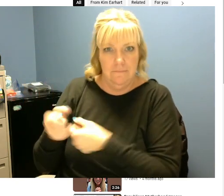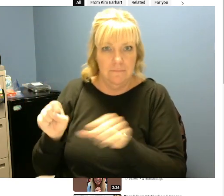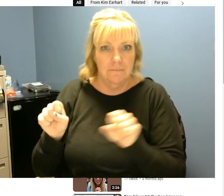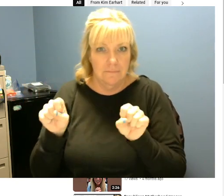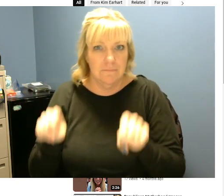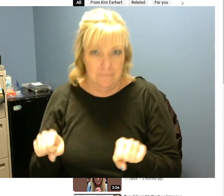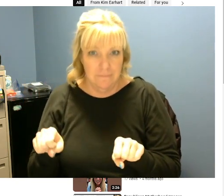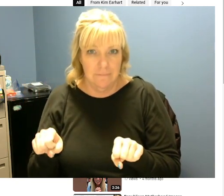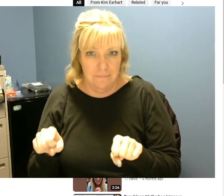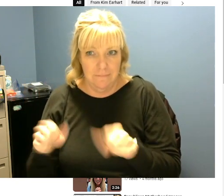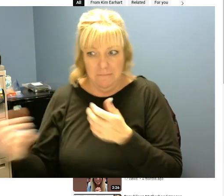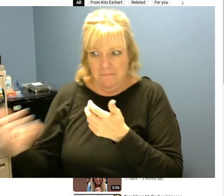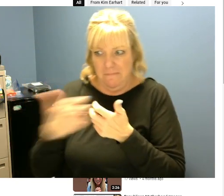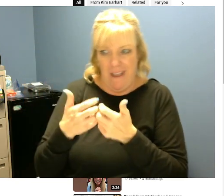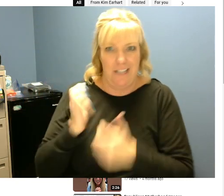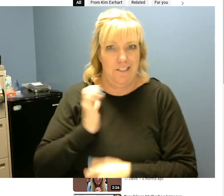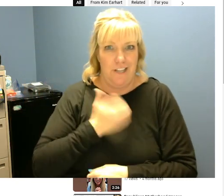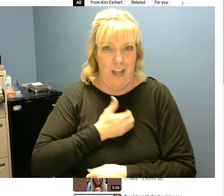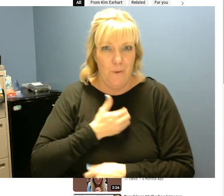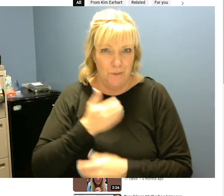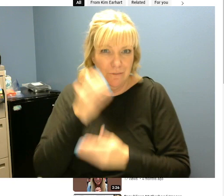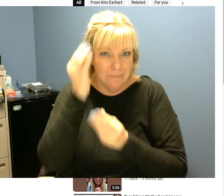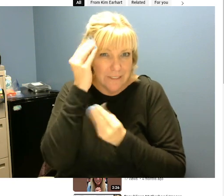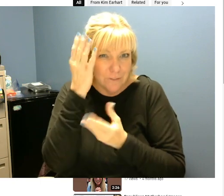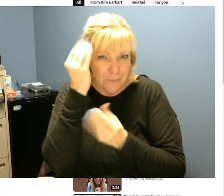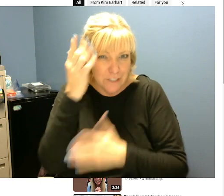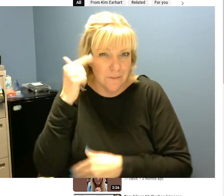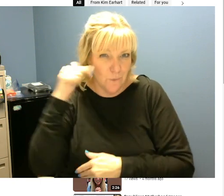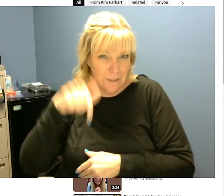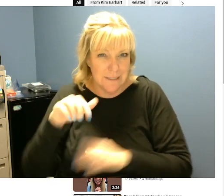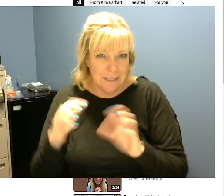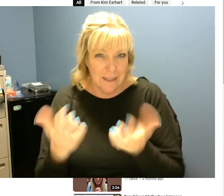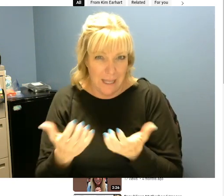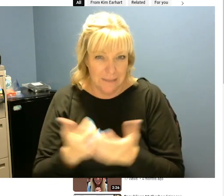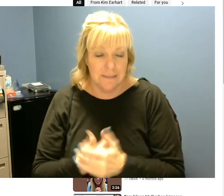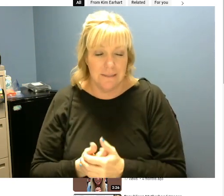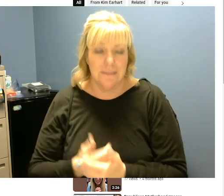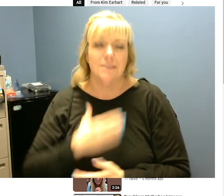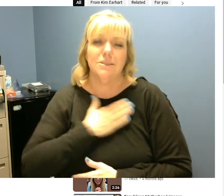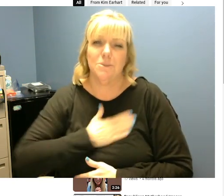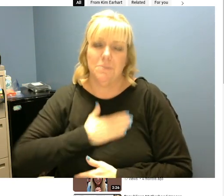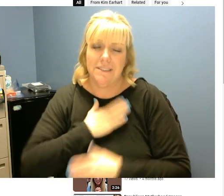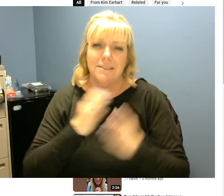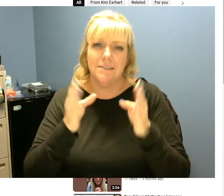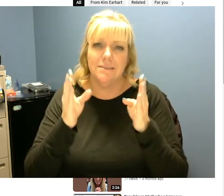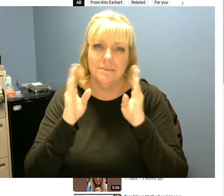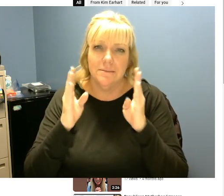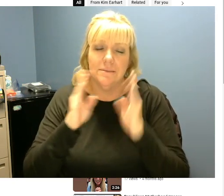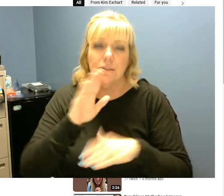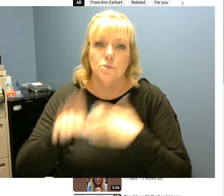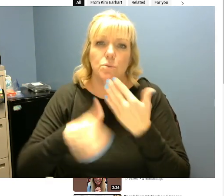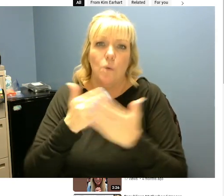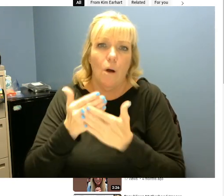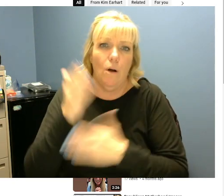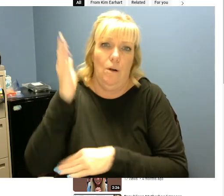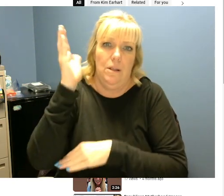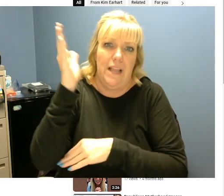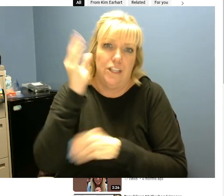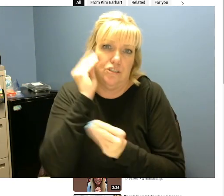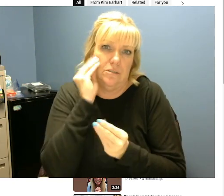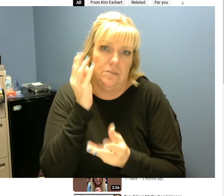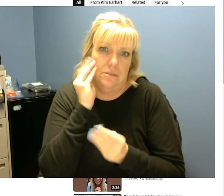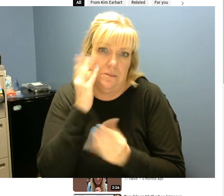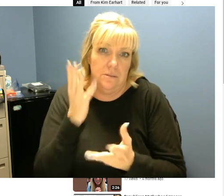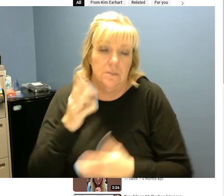most reflective of the material and of the source. So focus on those lectures. You have all